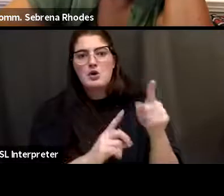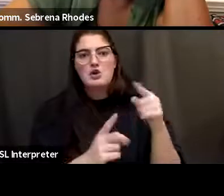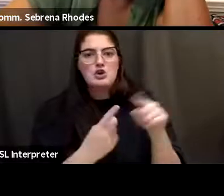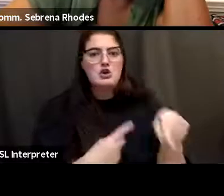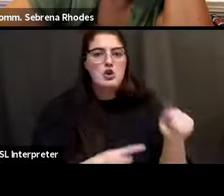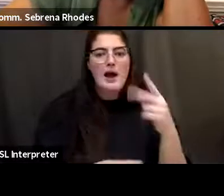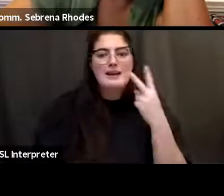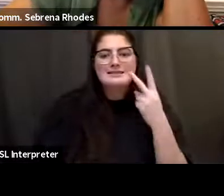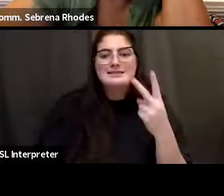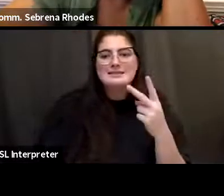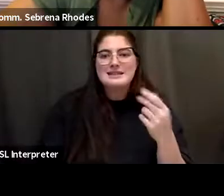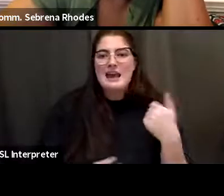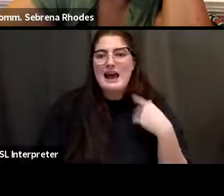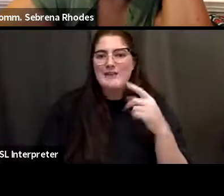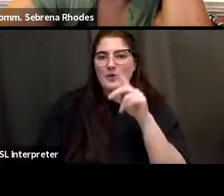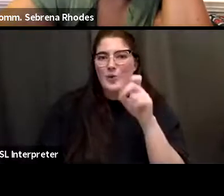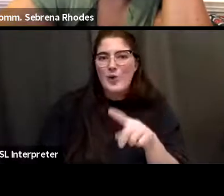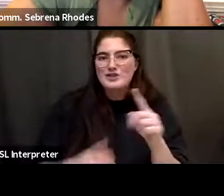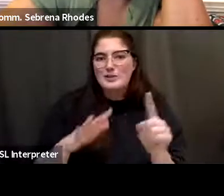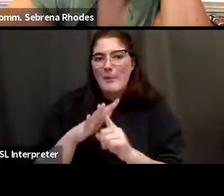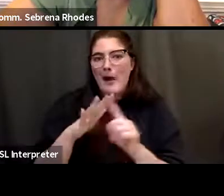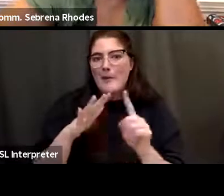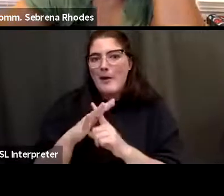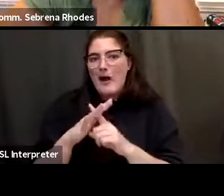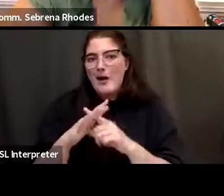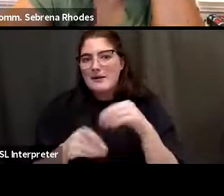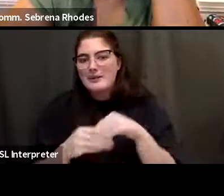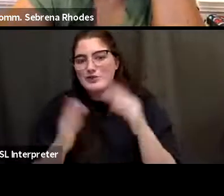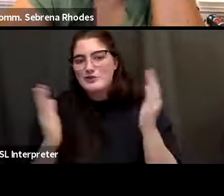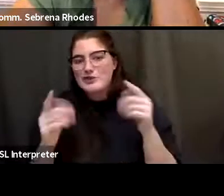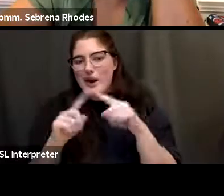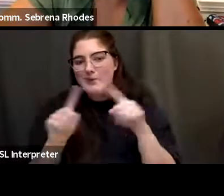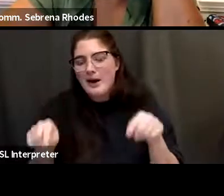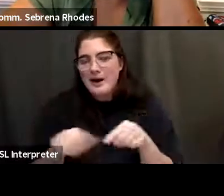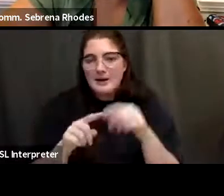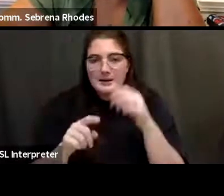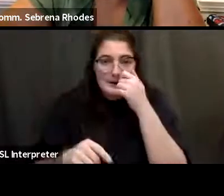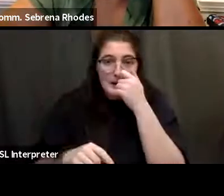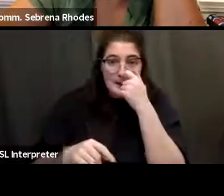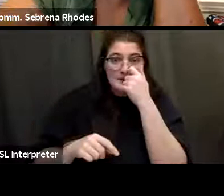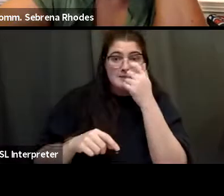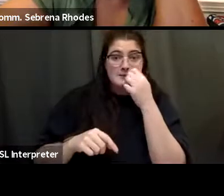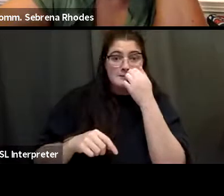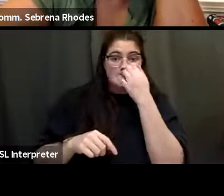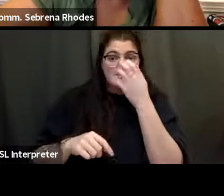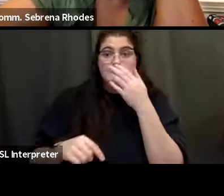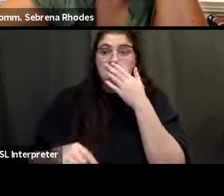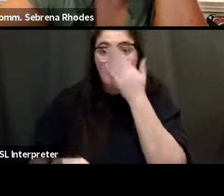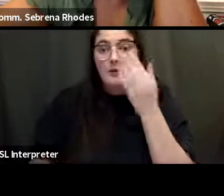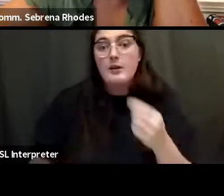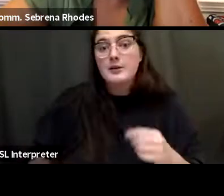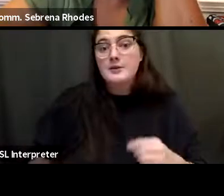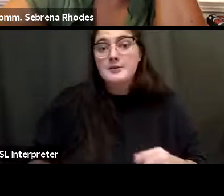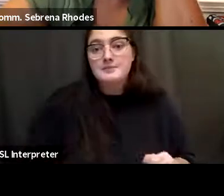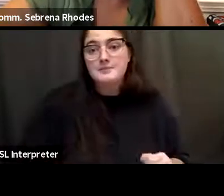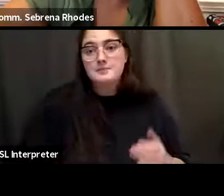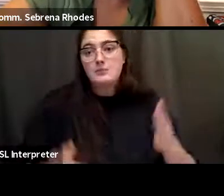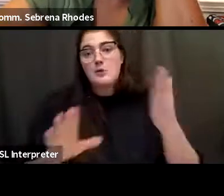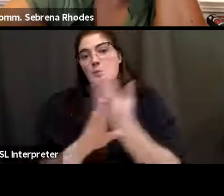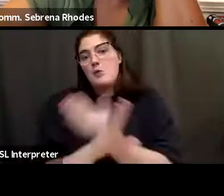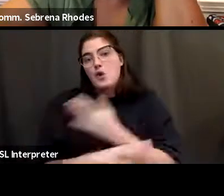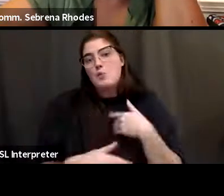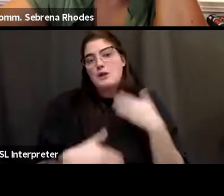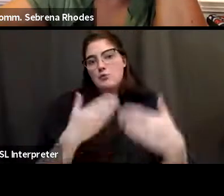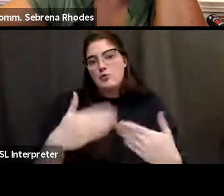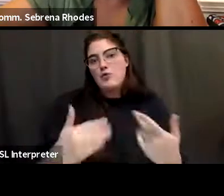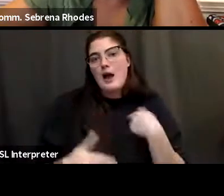I do see we had some questions pop up in the chat here. And just before we move on, I'll